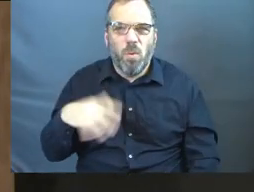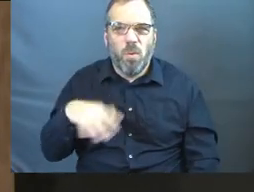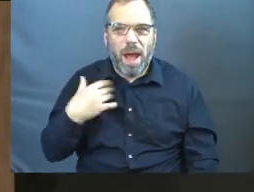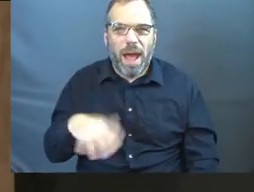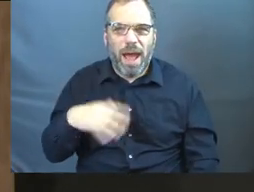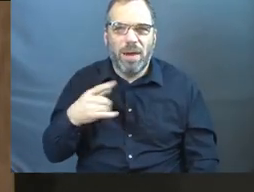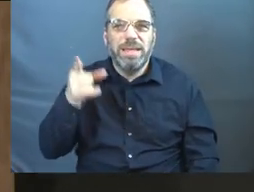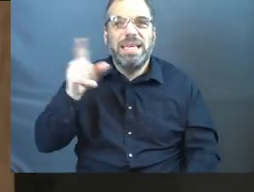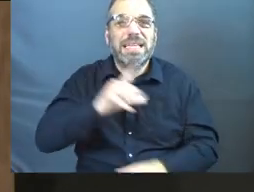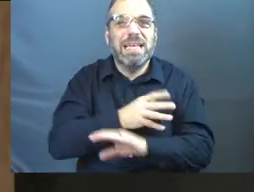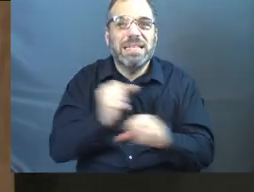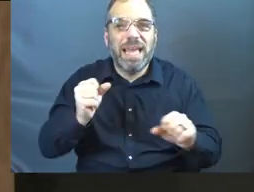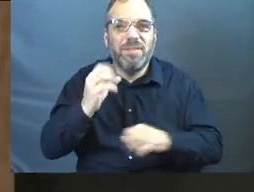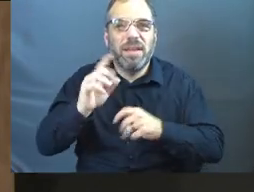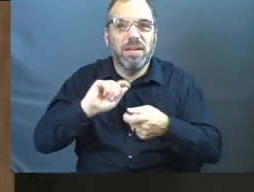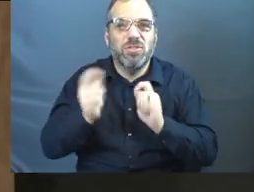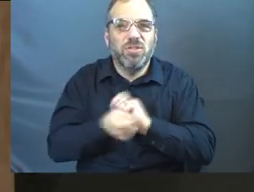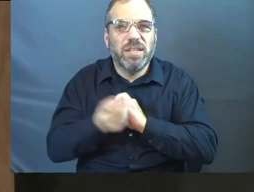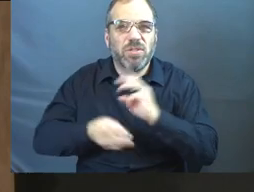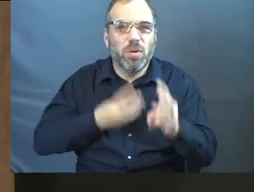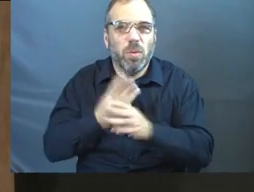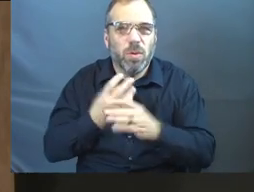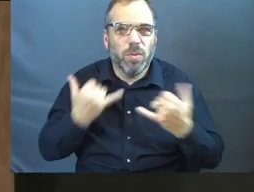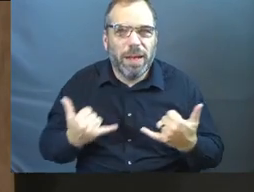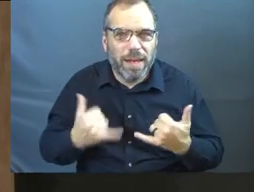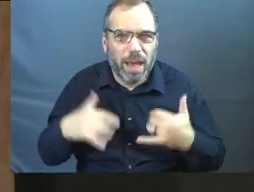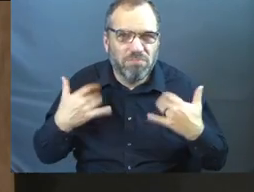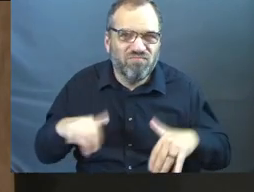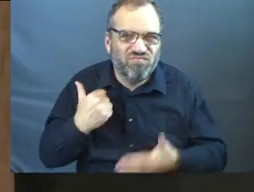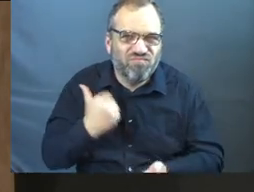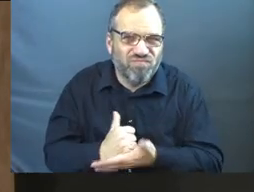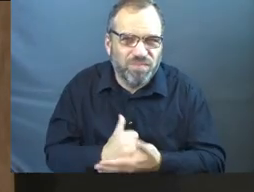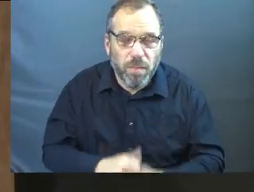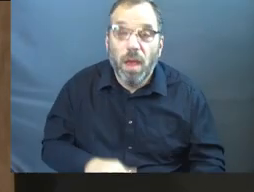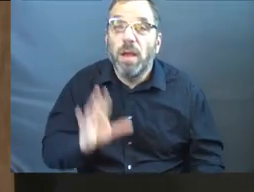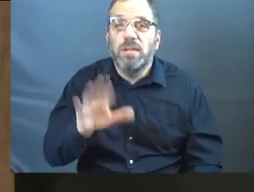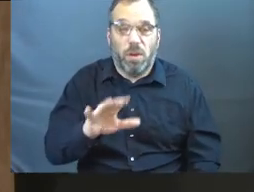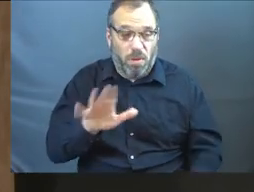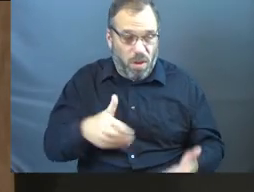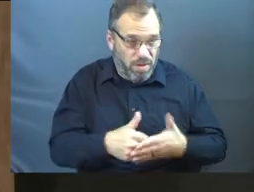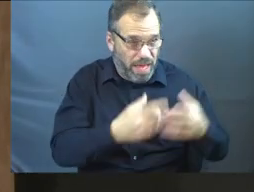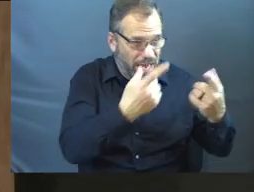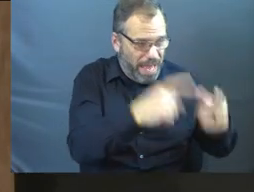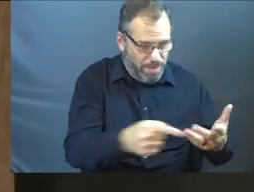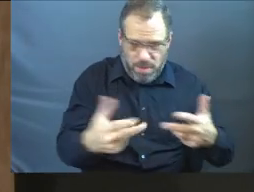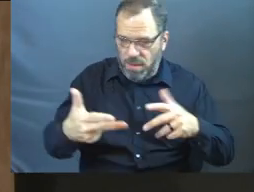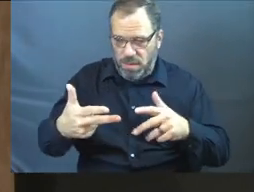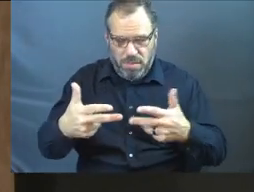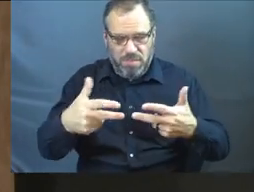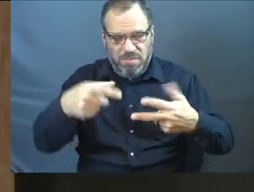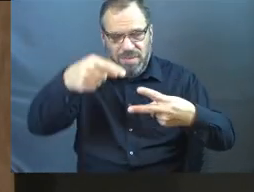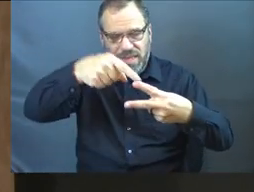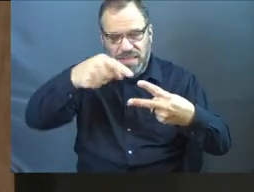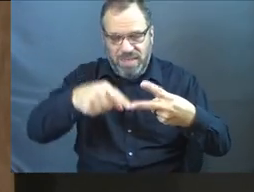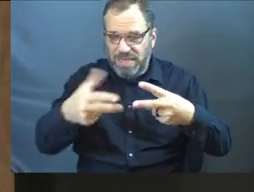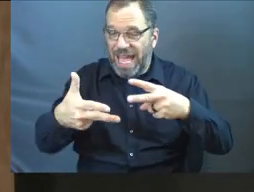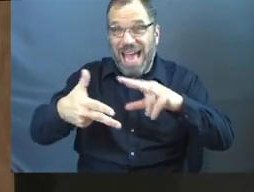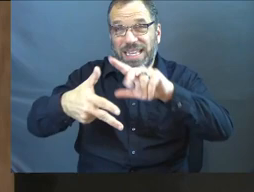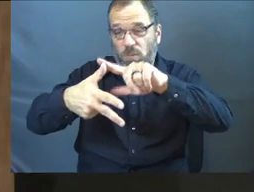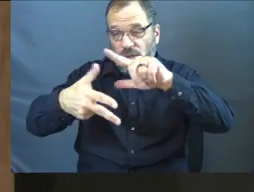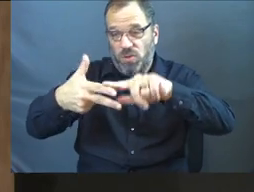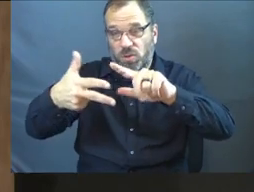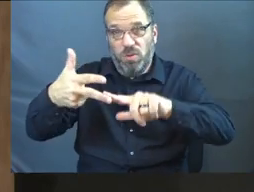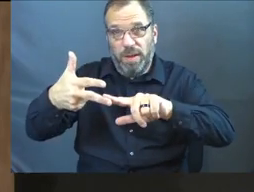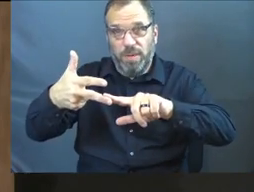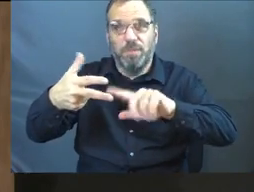He's saving and changing the world right now. So you take all that together, and here's what this